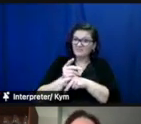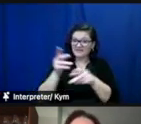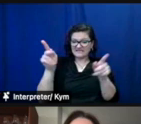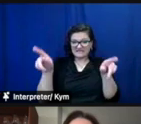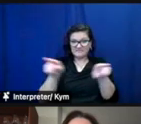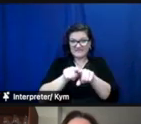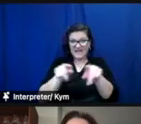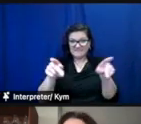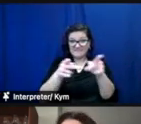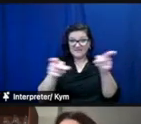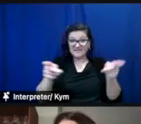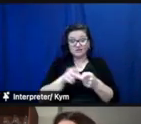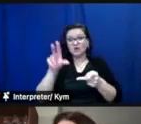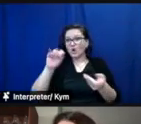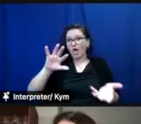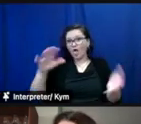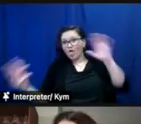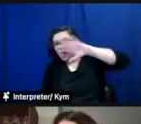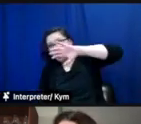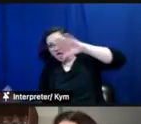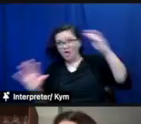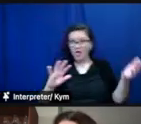So anyway, he was very brave. So